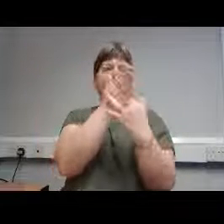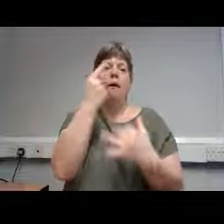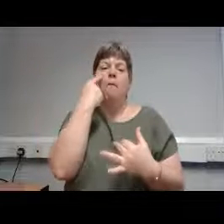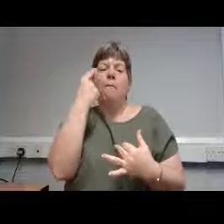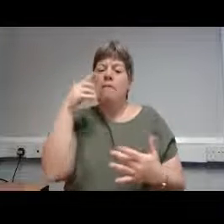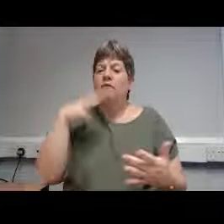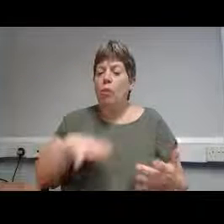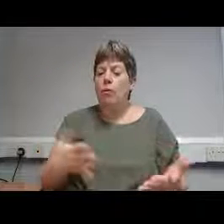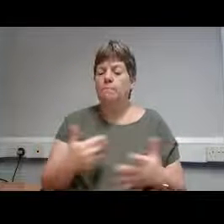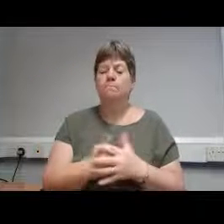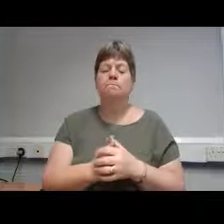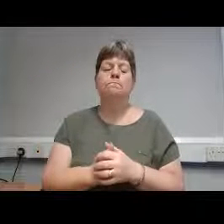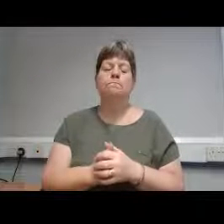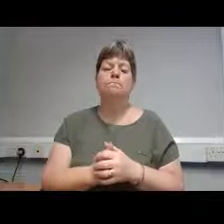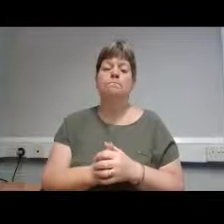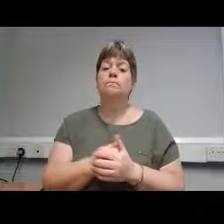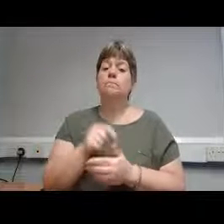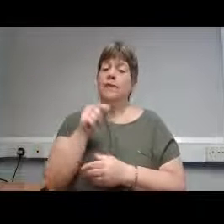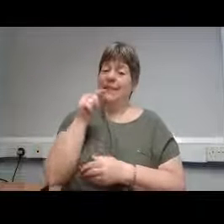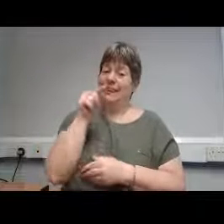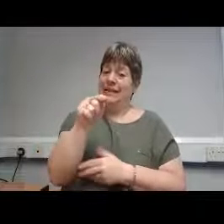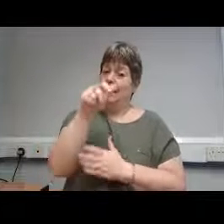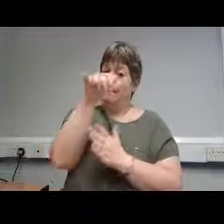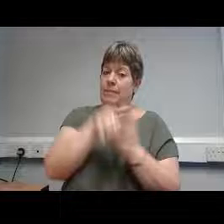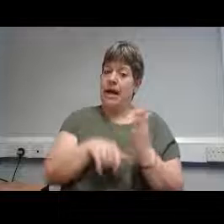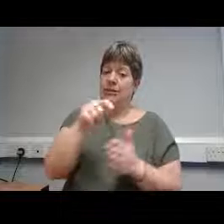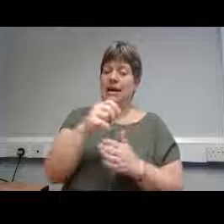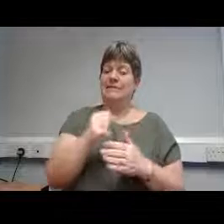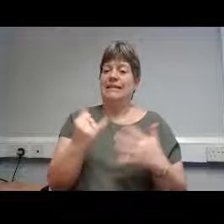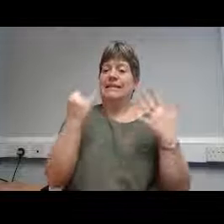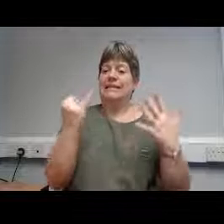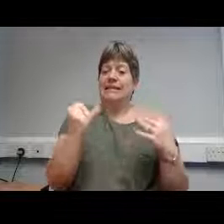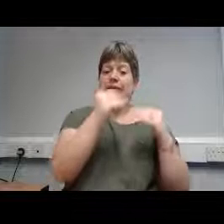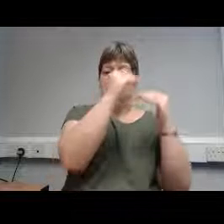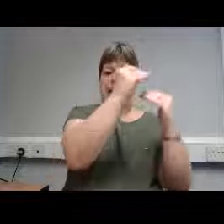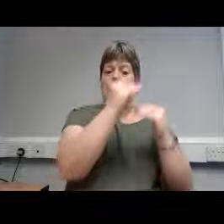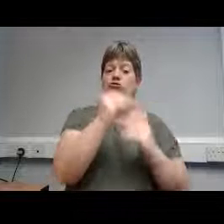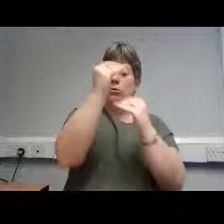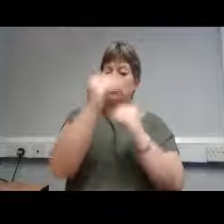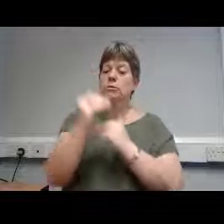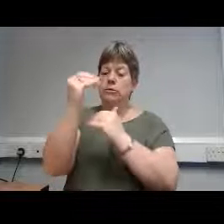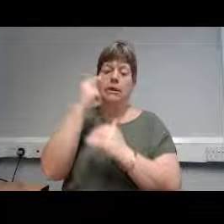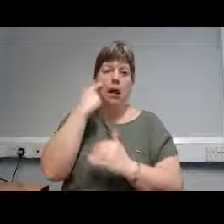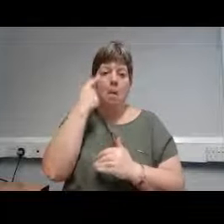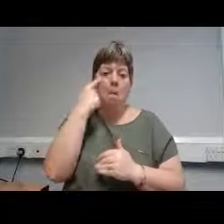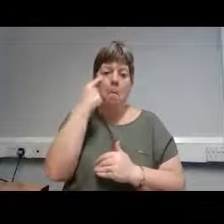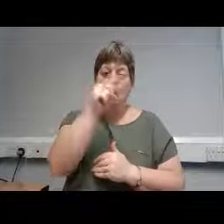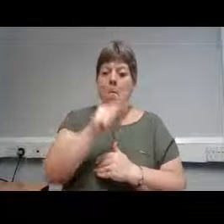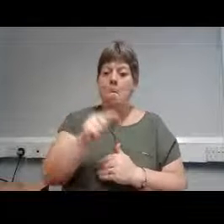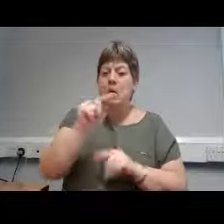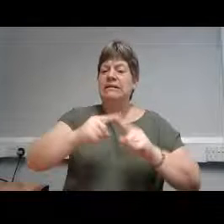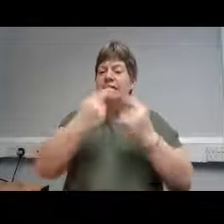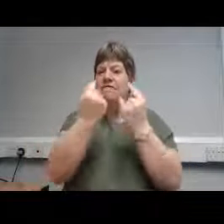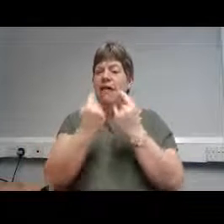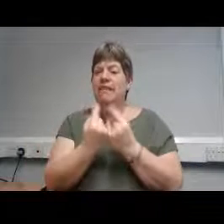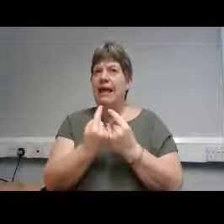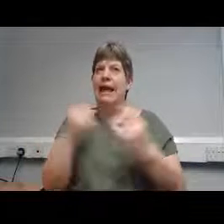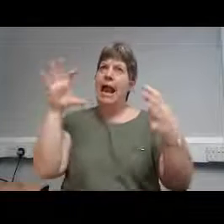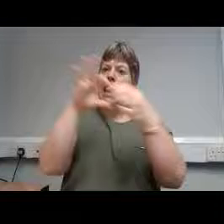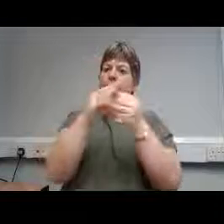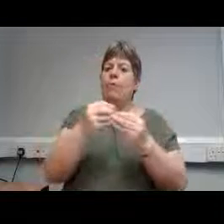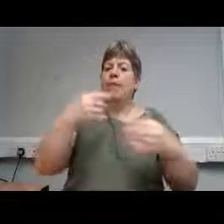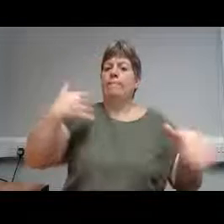want to. This particular page has got 6 sections that you can go into there to look at various things about